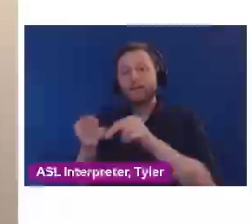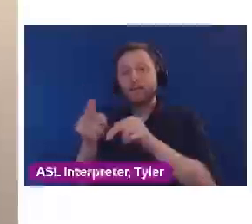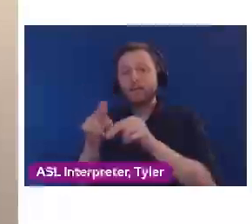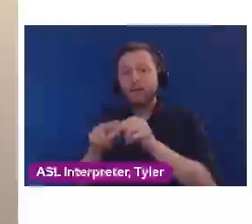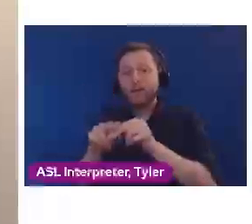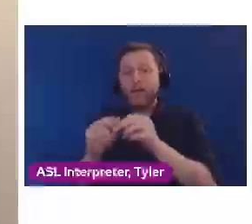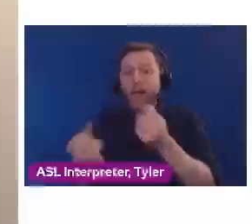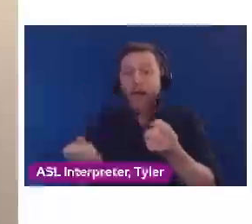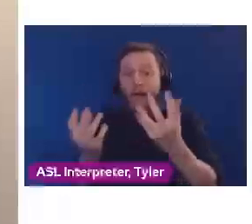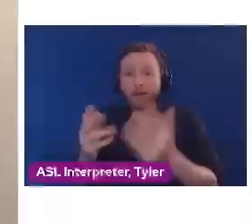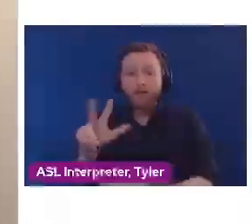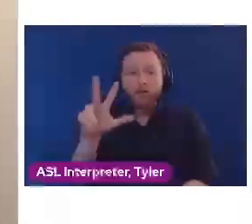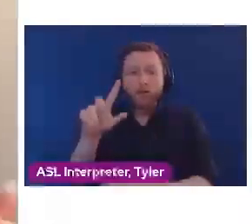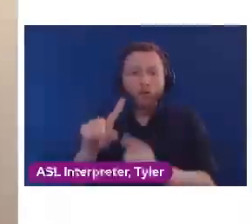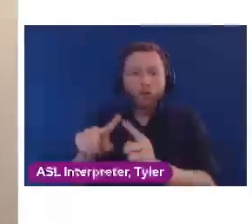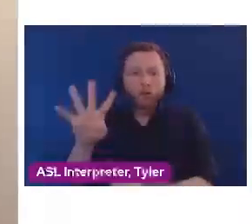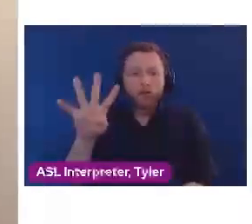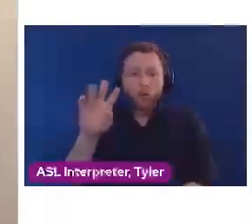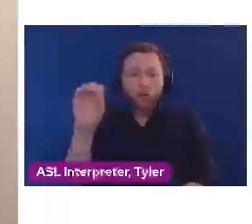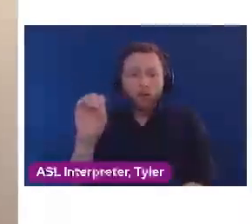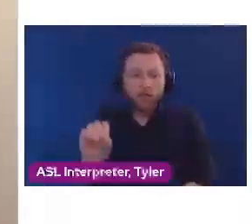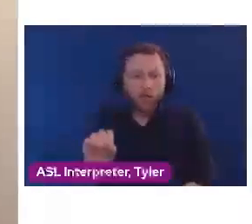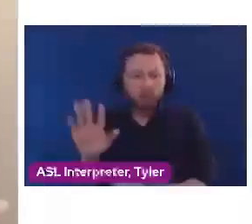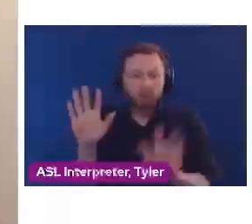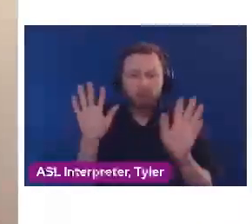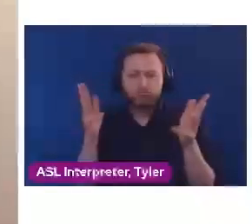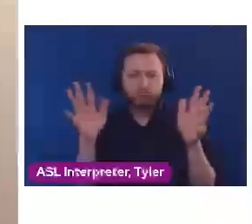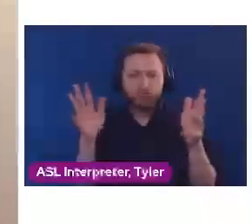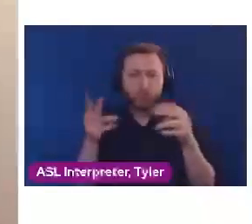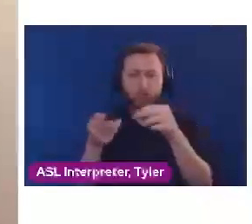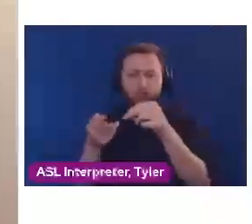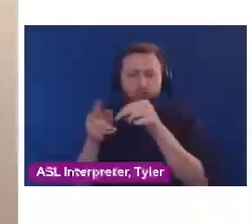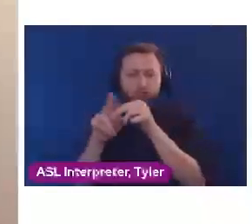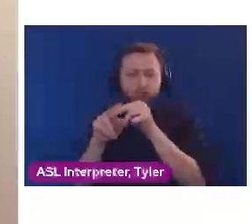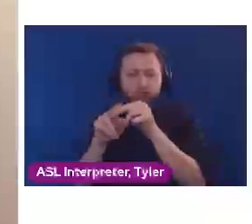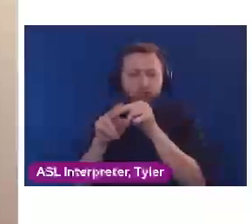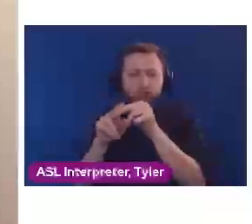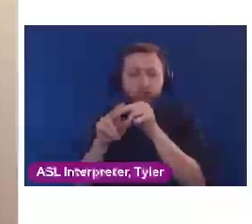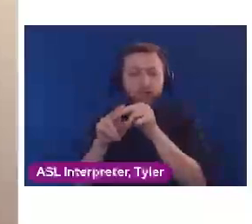even when you throw the book at those numbers with everything, with